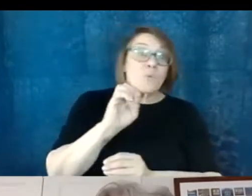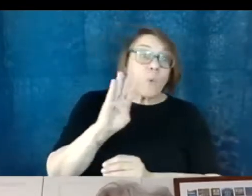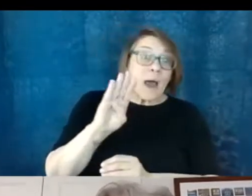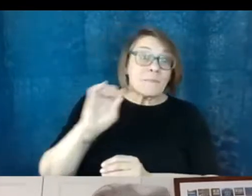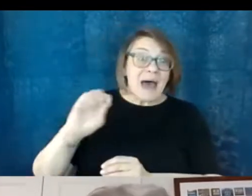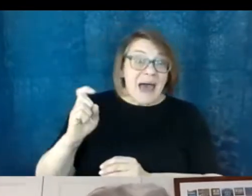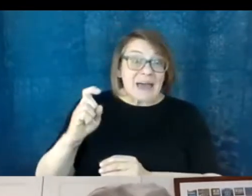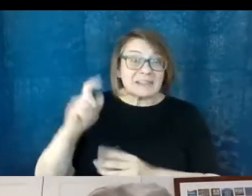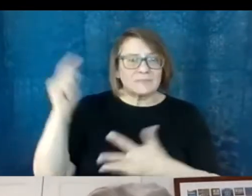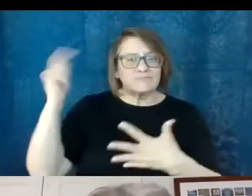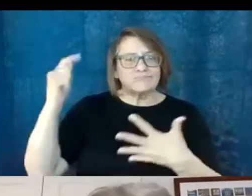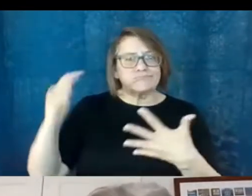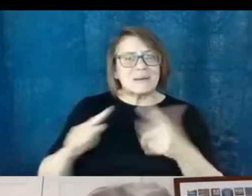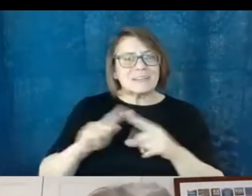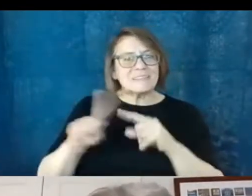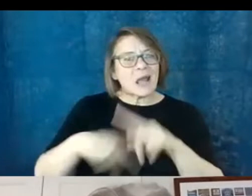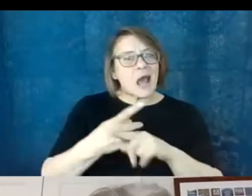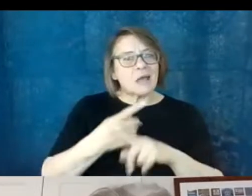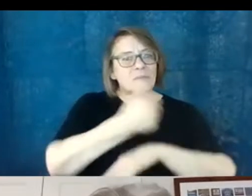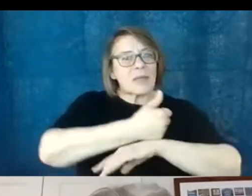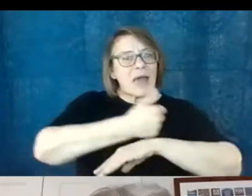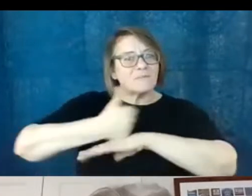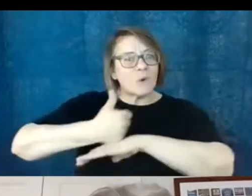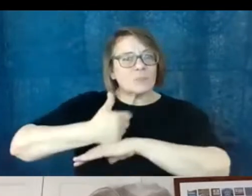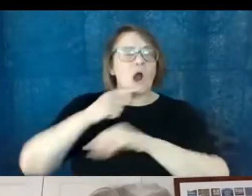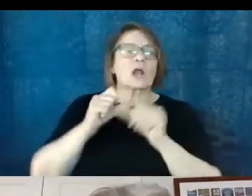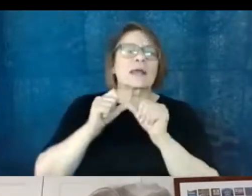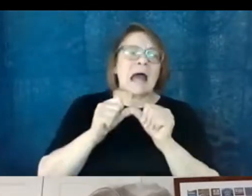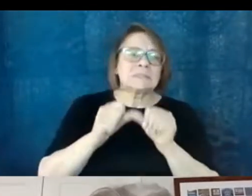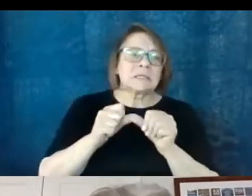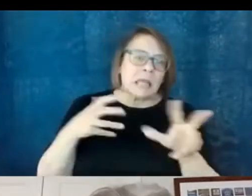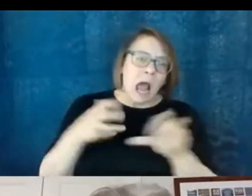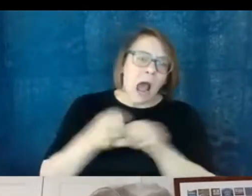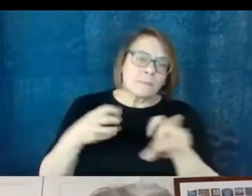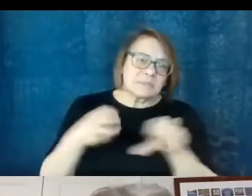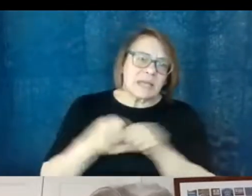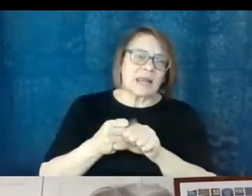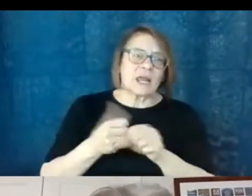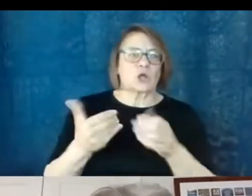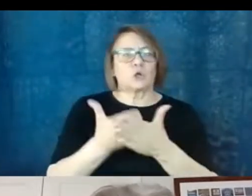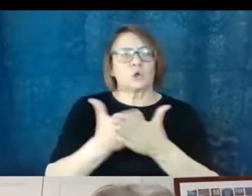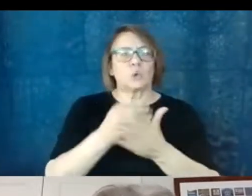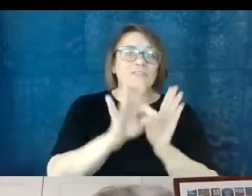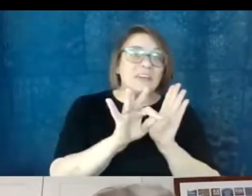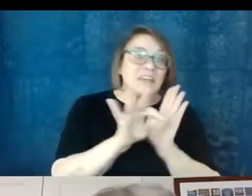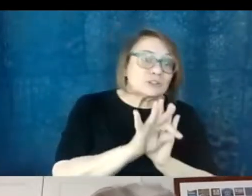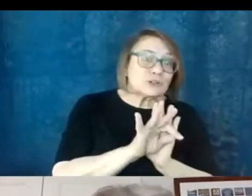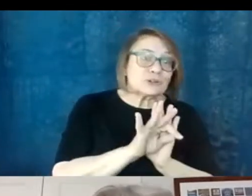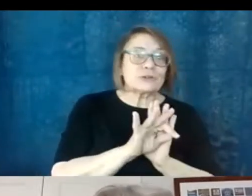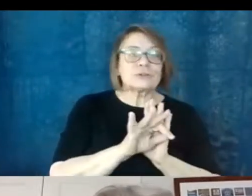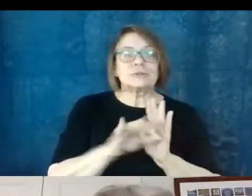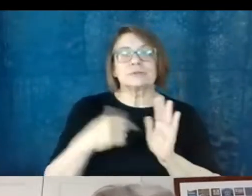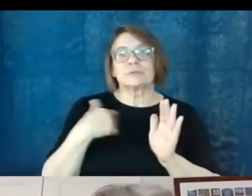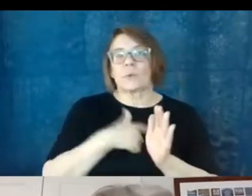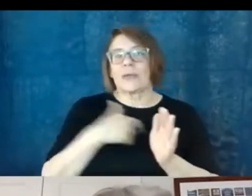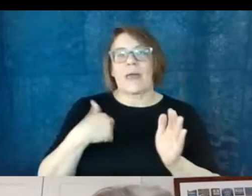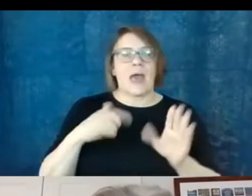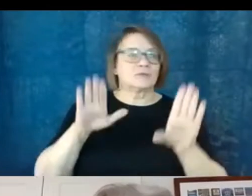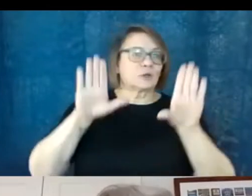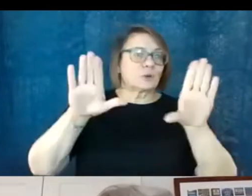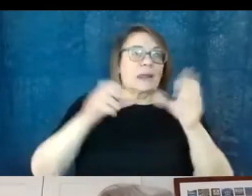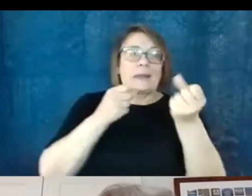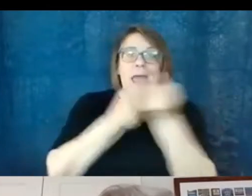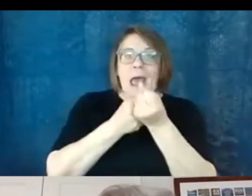of platforms are also constantly updating and coming out with more features. You know, we have great advocacy